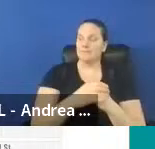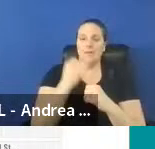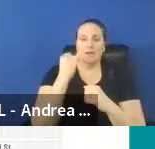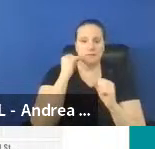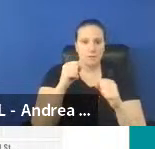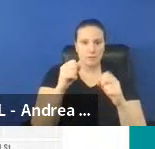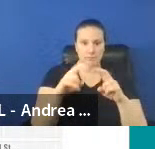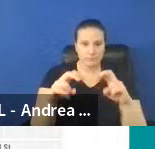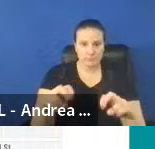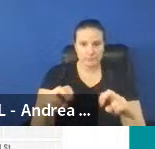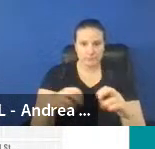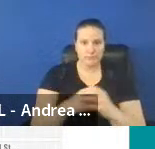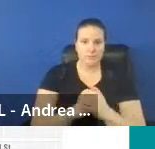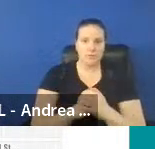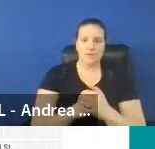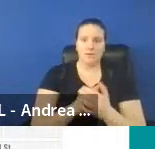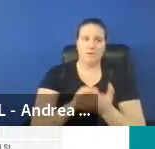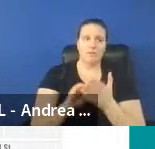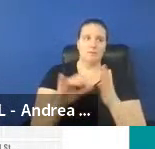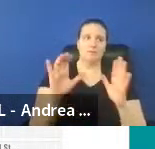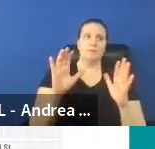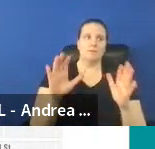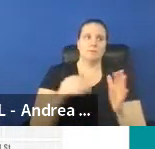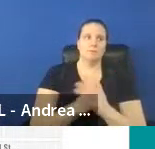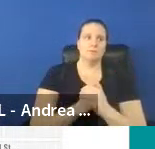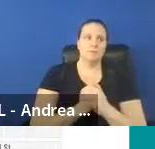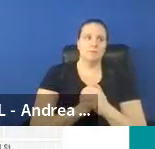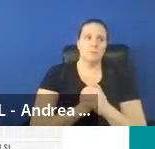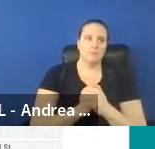a question out of that all, that'd be great. An answer to that question.